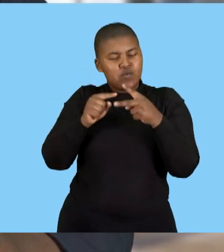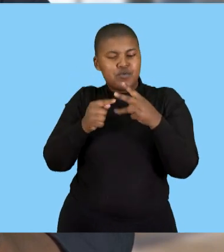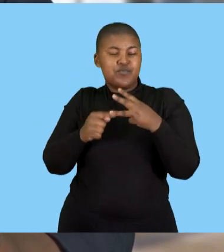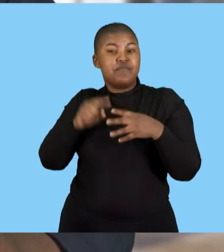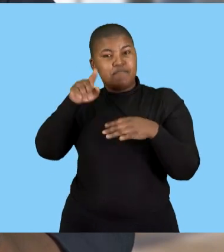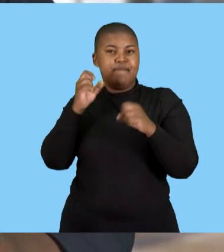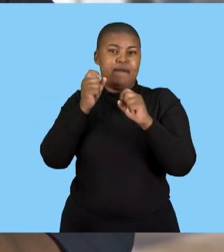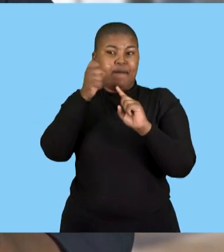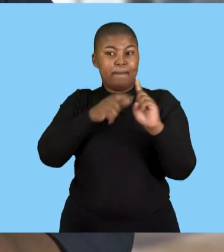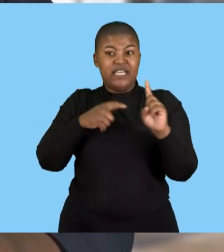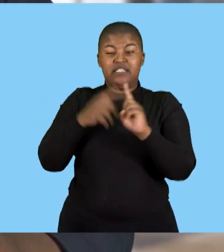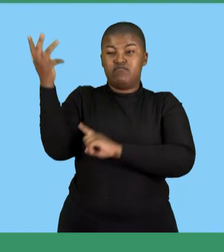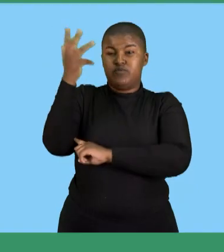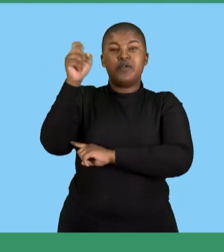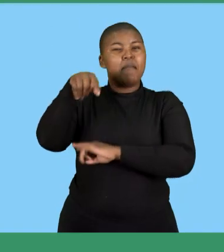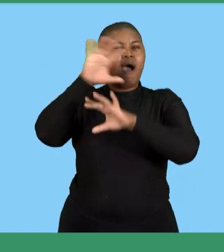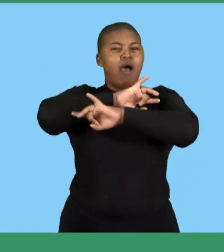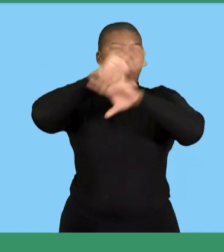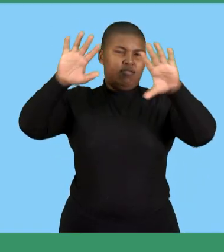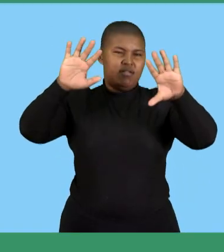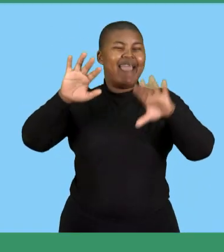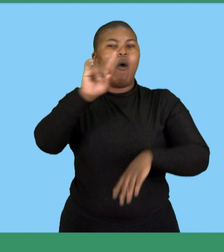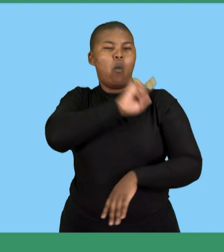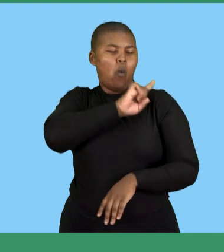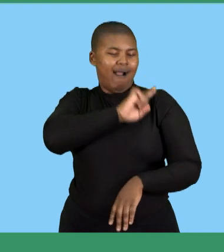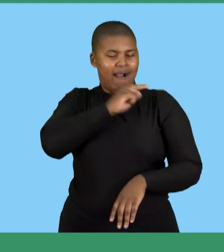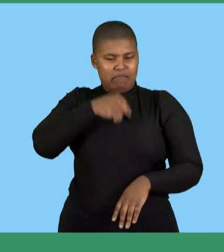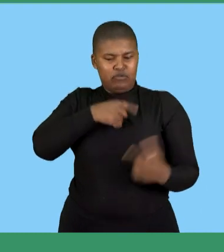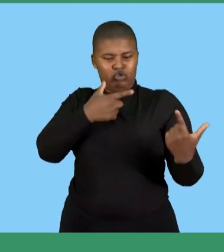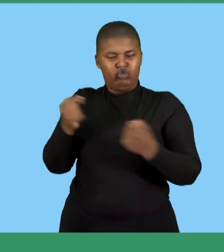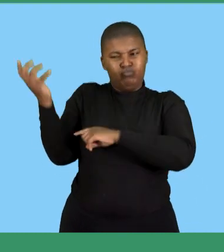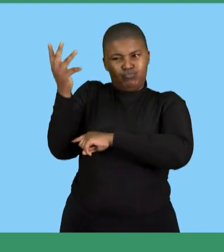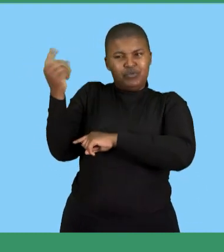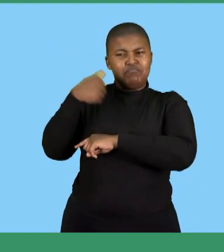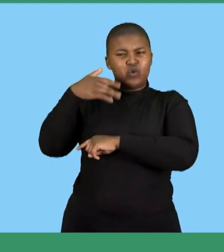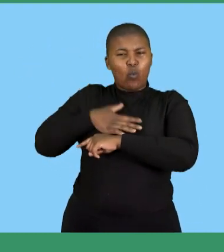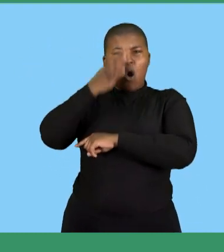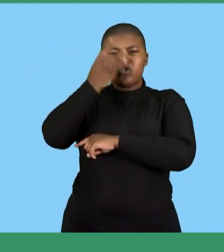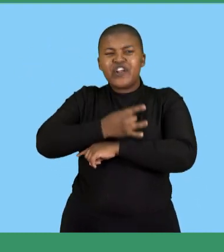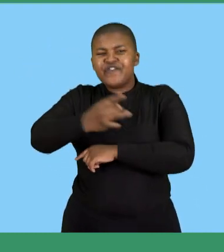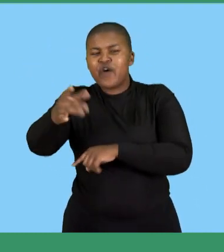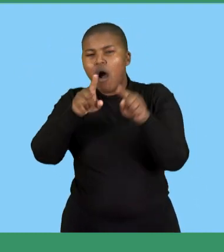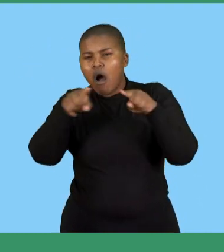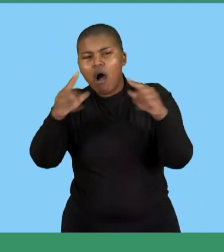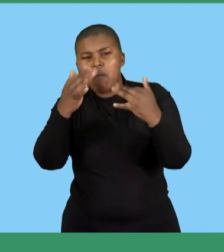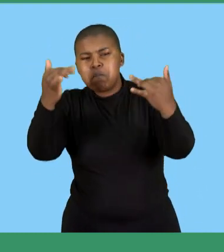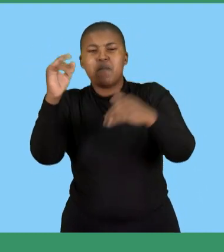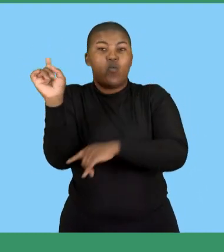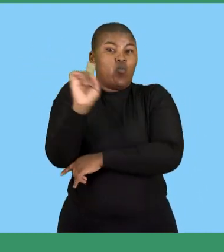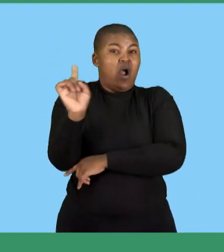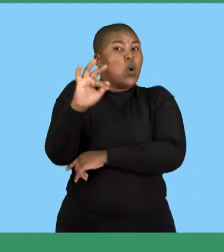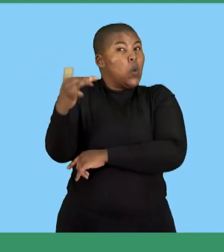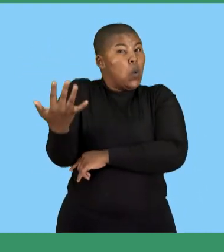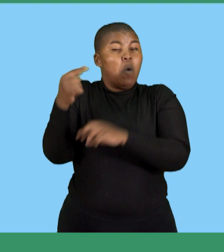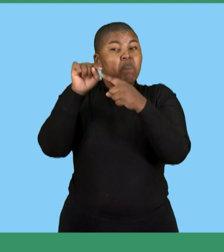points. So the presenter should have a clear purpose to say what information do they want to communicate and which key points